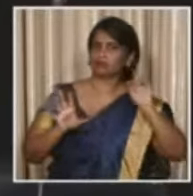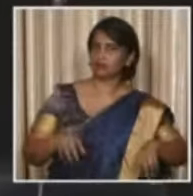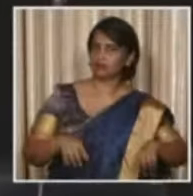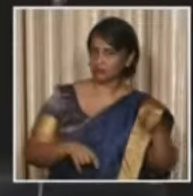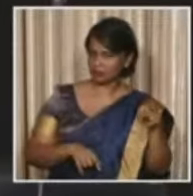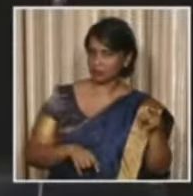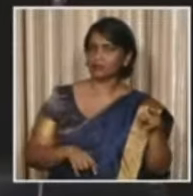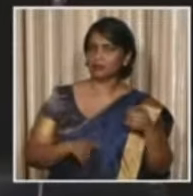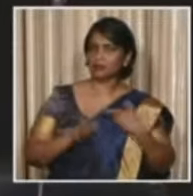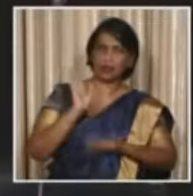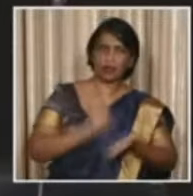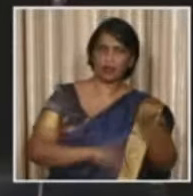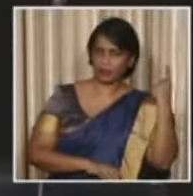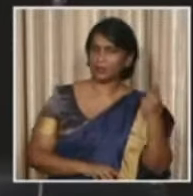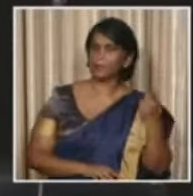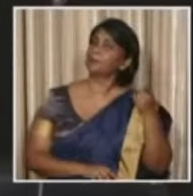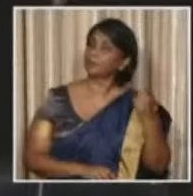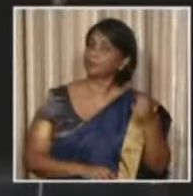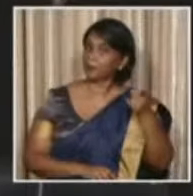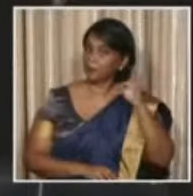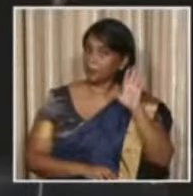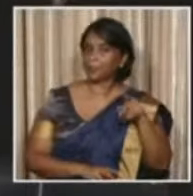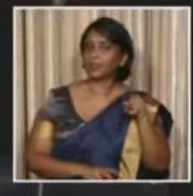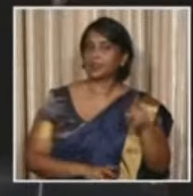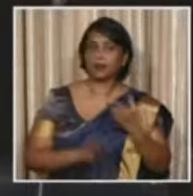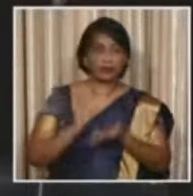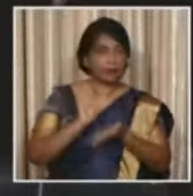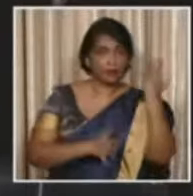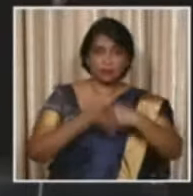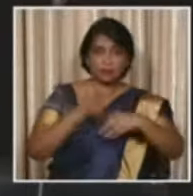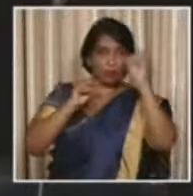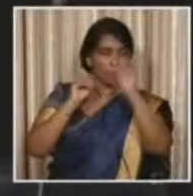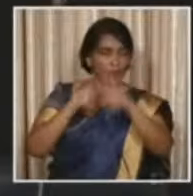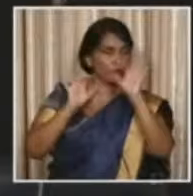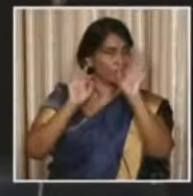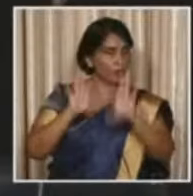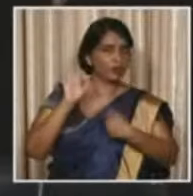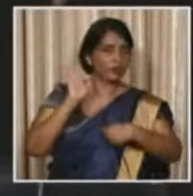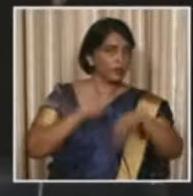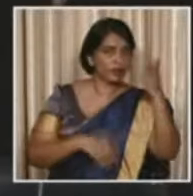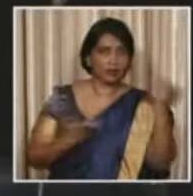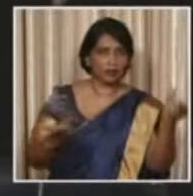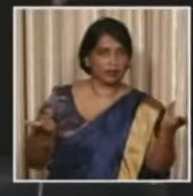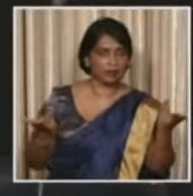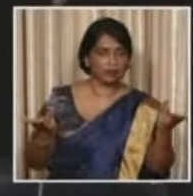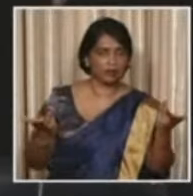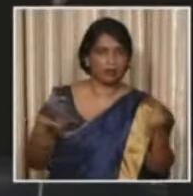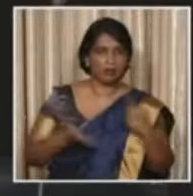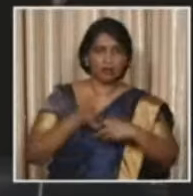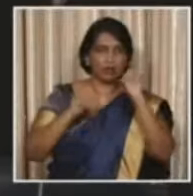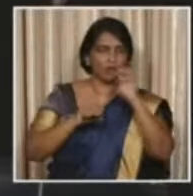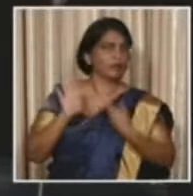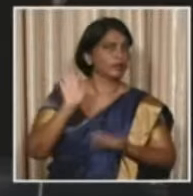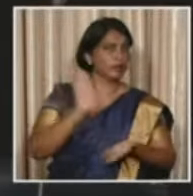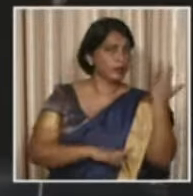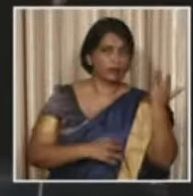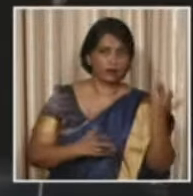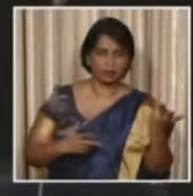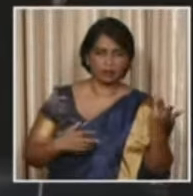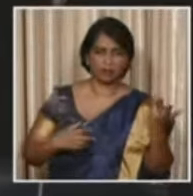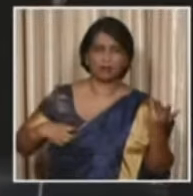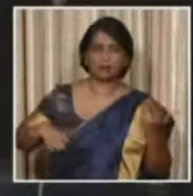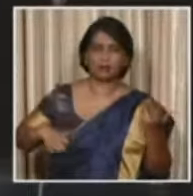to know. Did you walk away or you, right. what did you do? Hare, mehemai. Did you vote? Api, what I know, prashna kar uttare dene